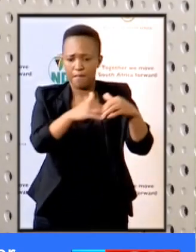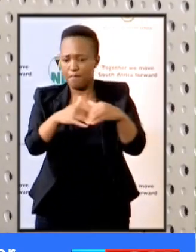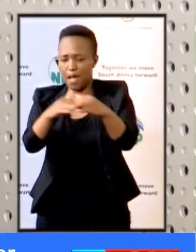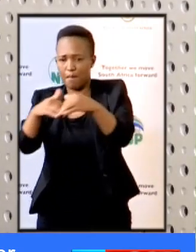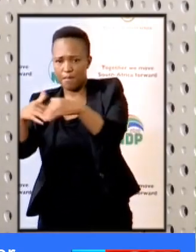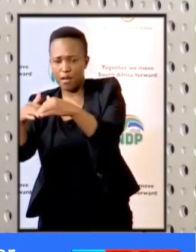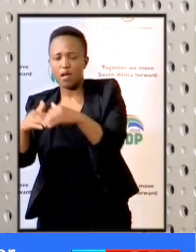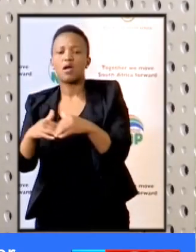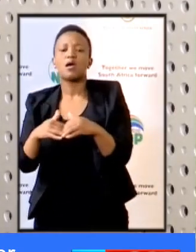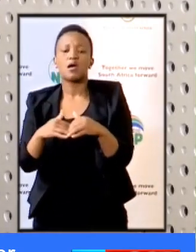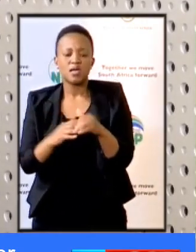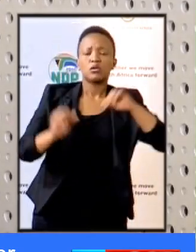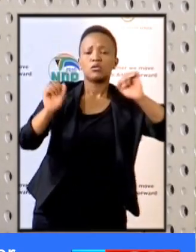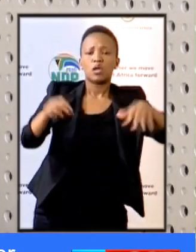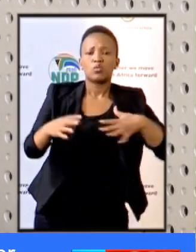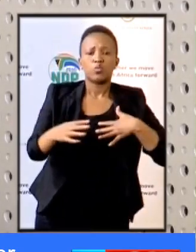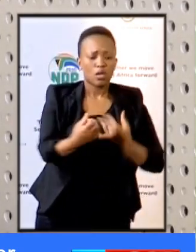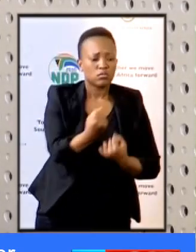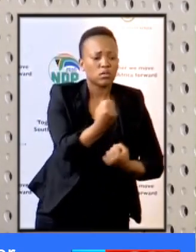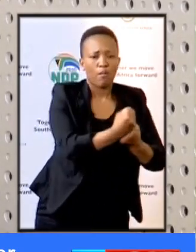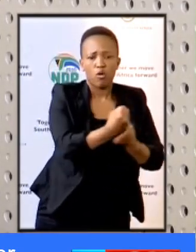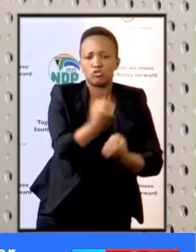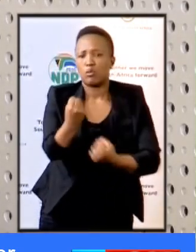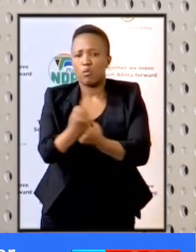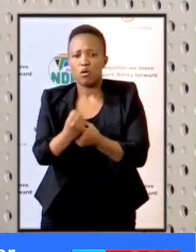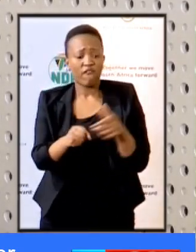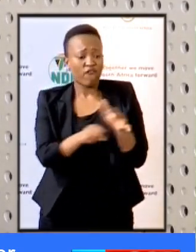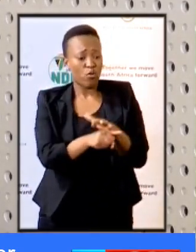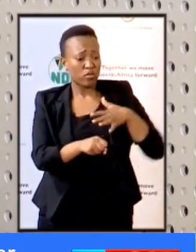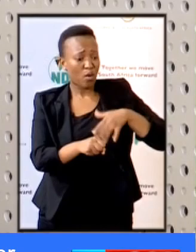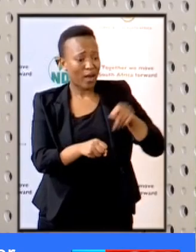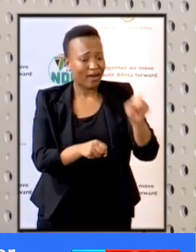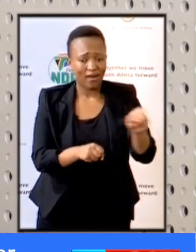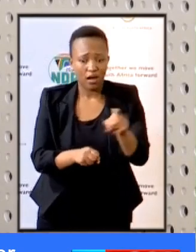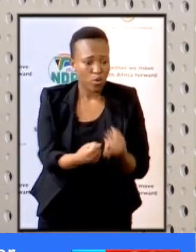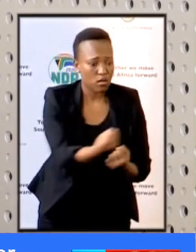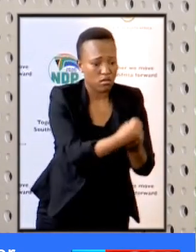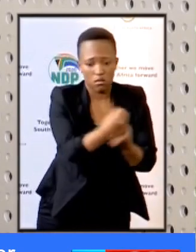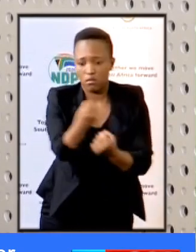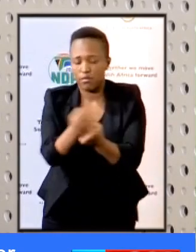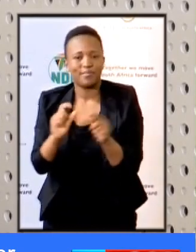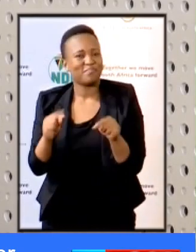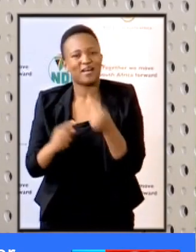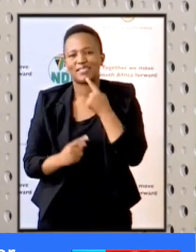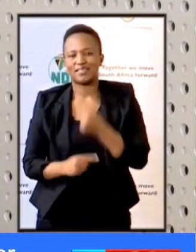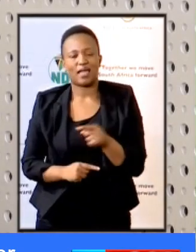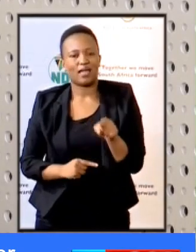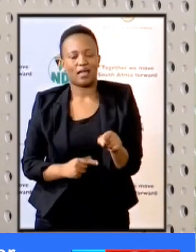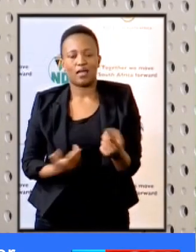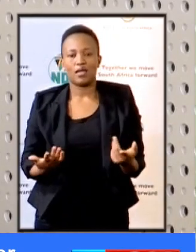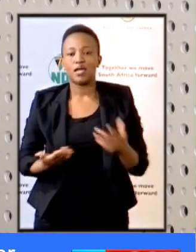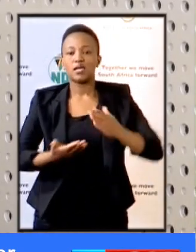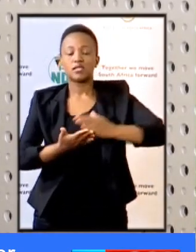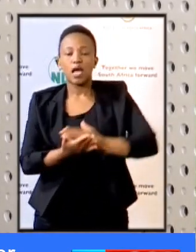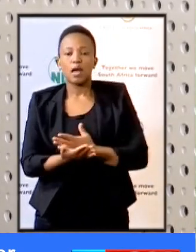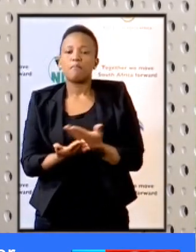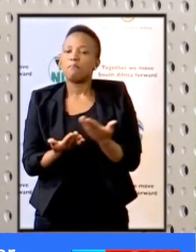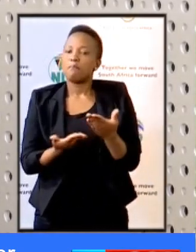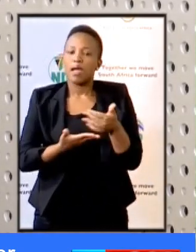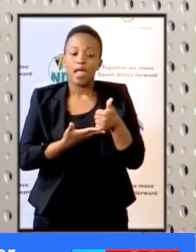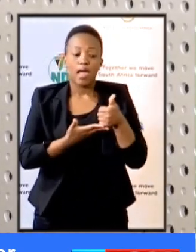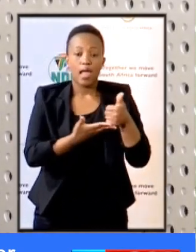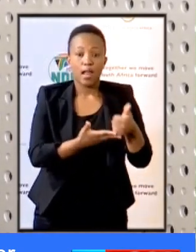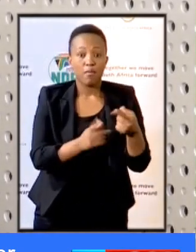assist those institutions with all what they want. No. Some assistance may have to come from